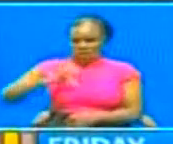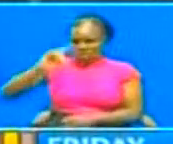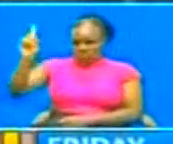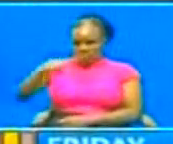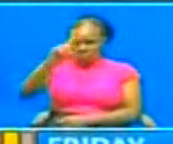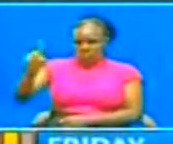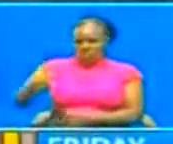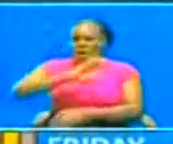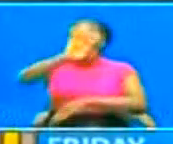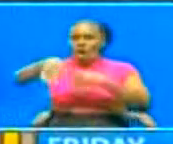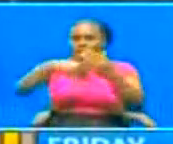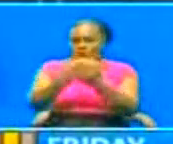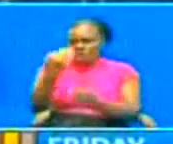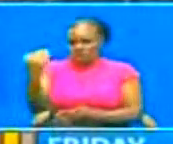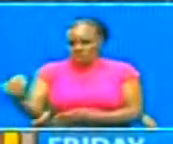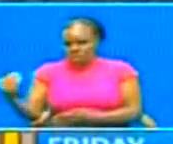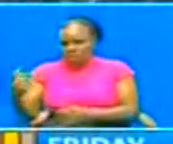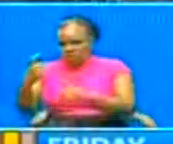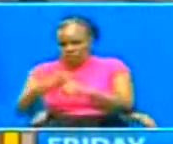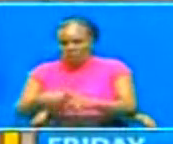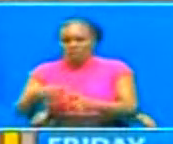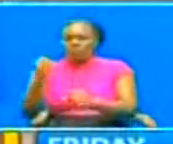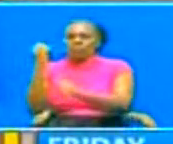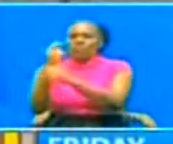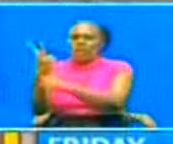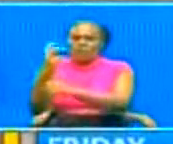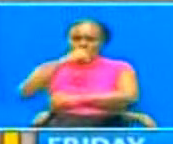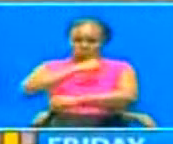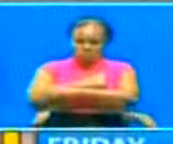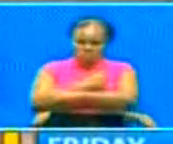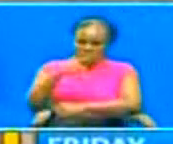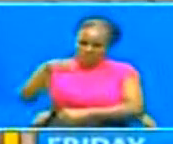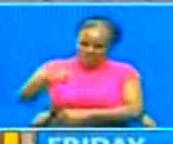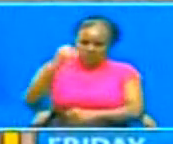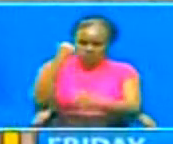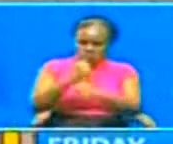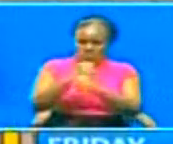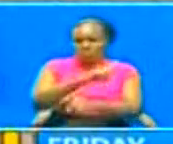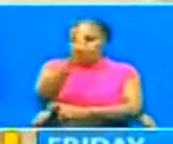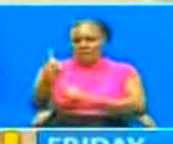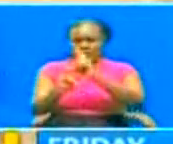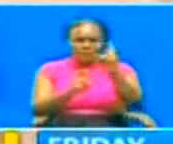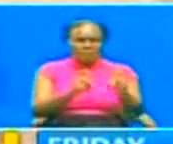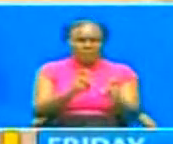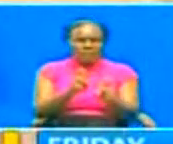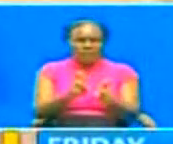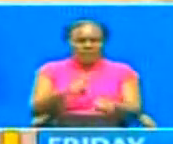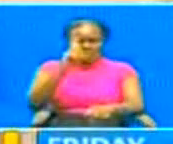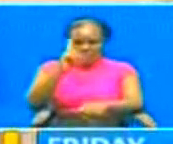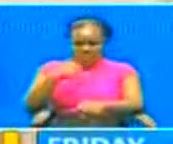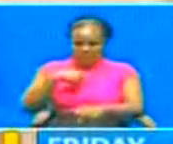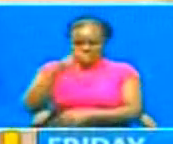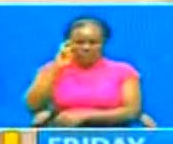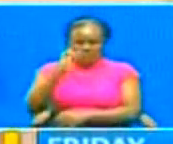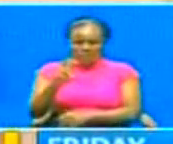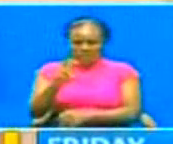the results of all 33 candidates from Eldas High School, which is where Ibrahim sat for his examinations. Yeah, when I've seen